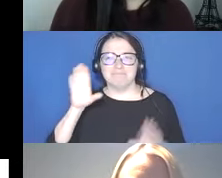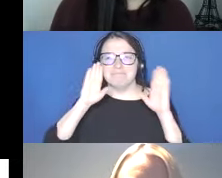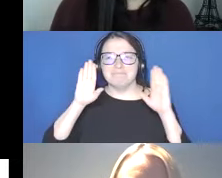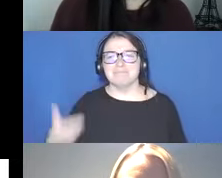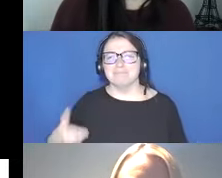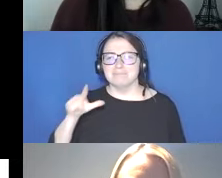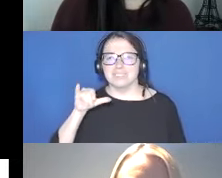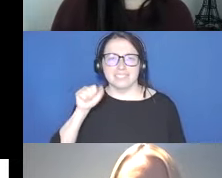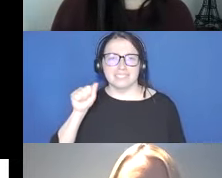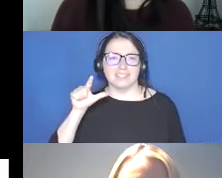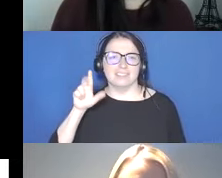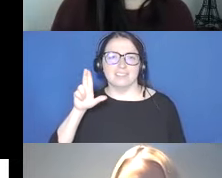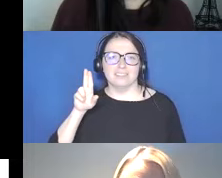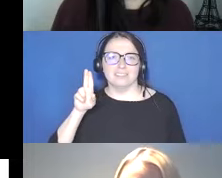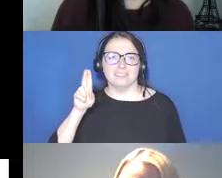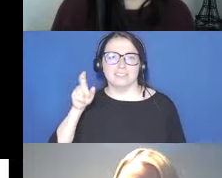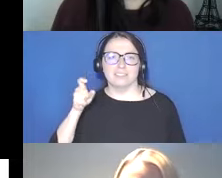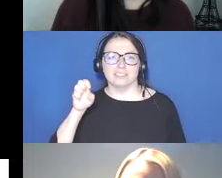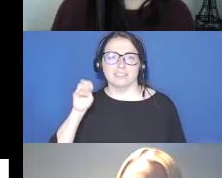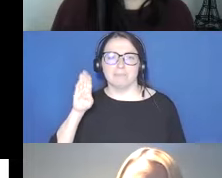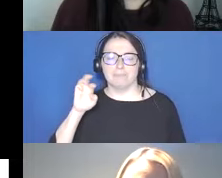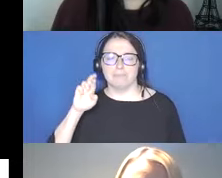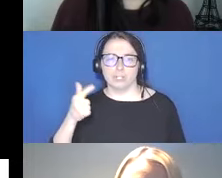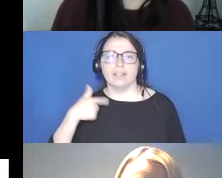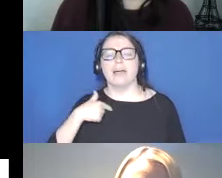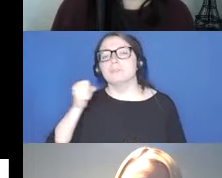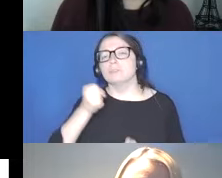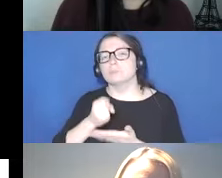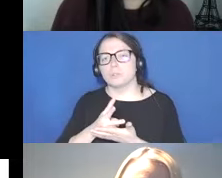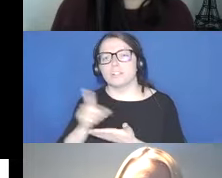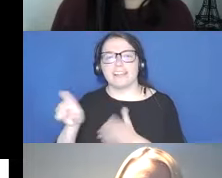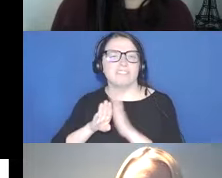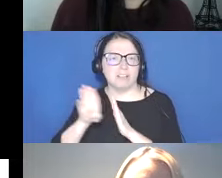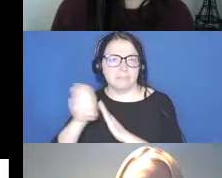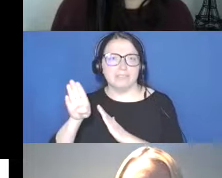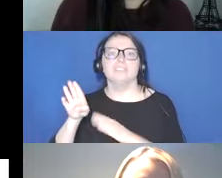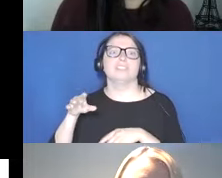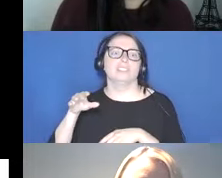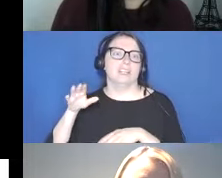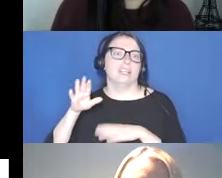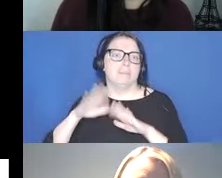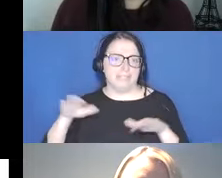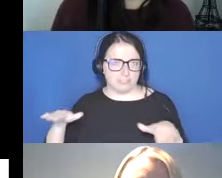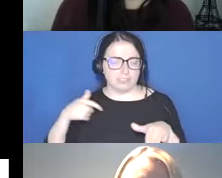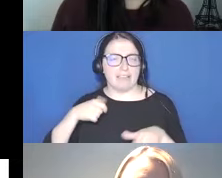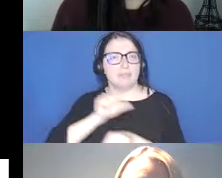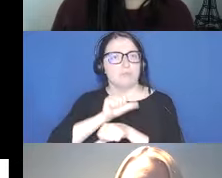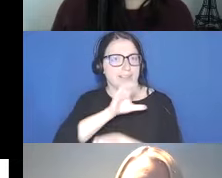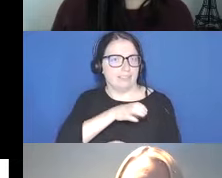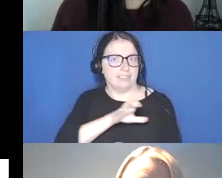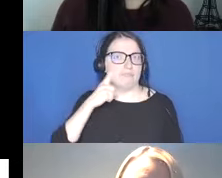Luxemberg. I'm a social worker at Developmental and Behavior Pediatrics. I have been in the clinic for about 8 years